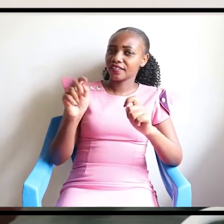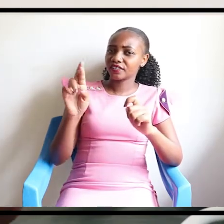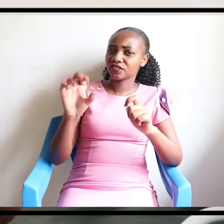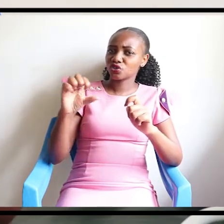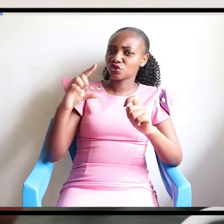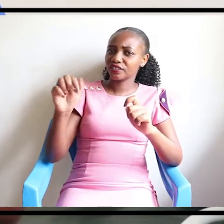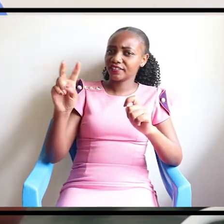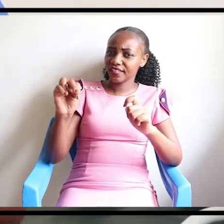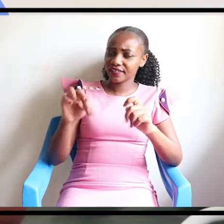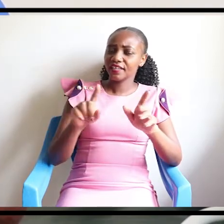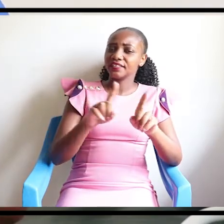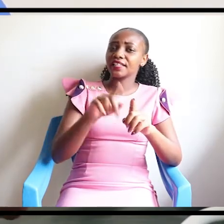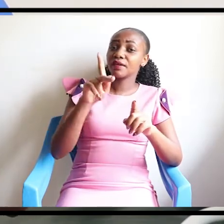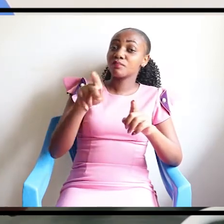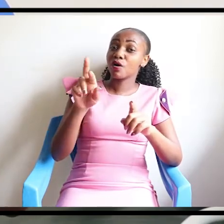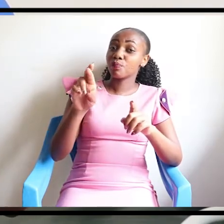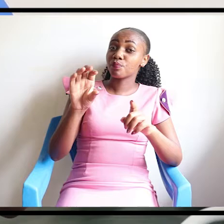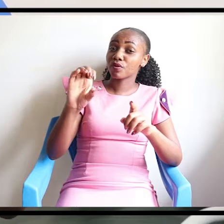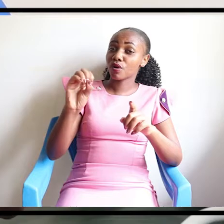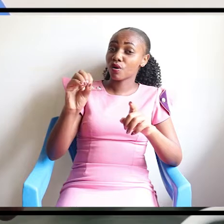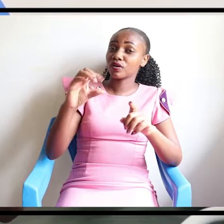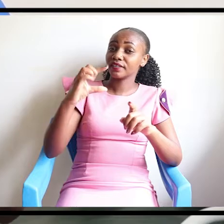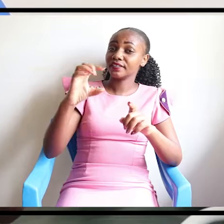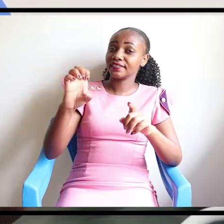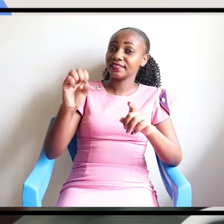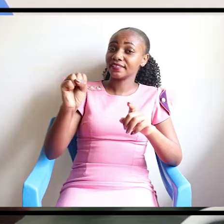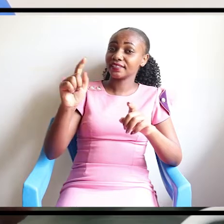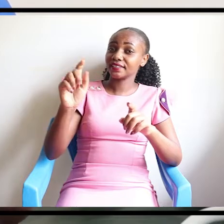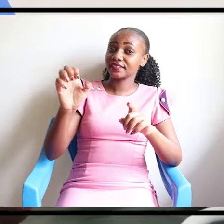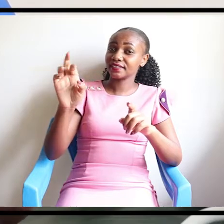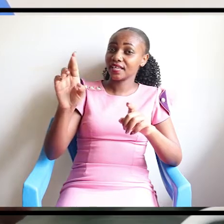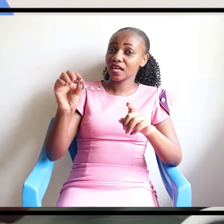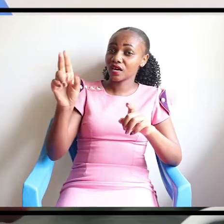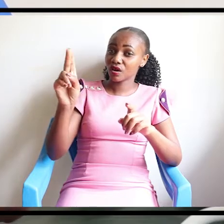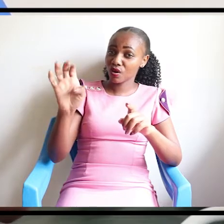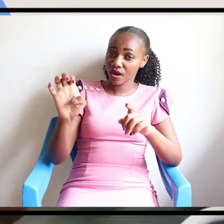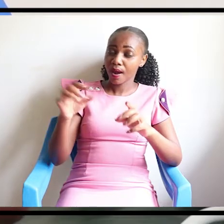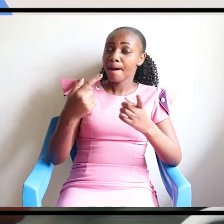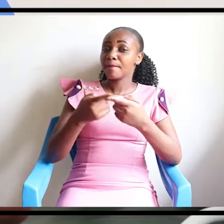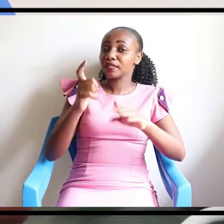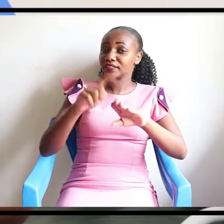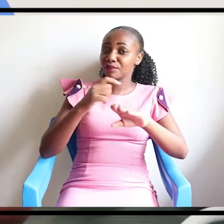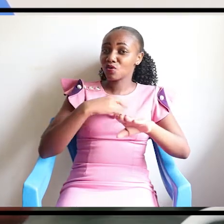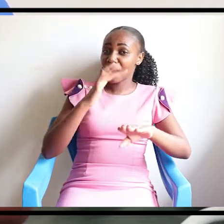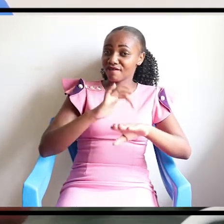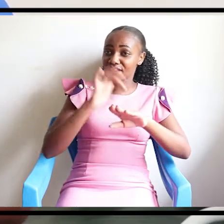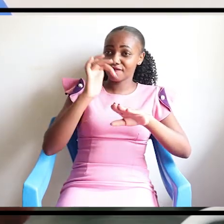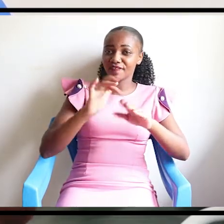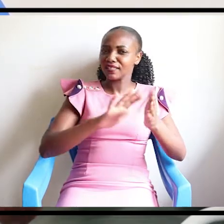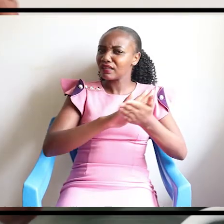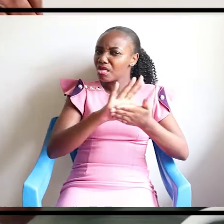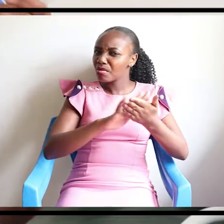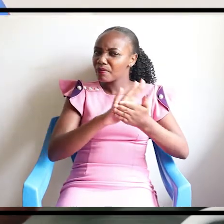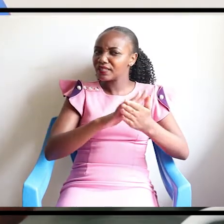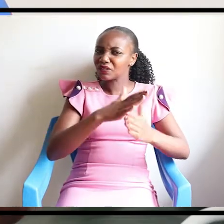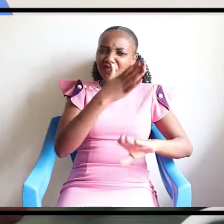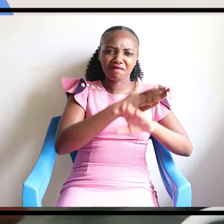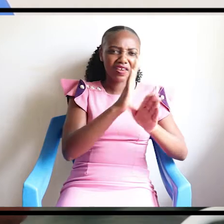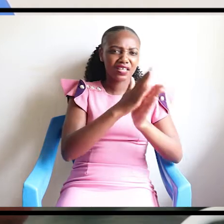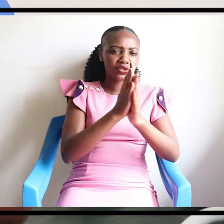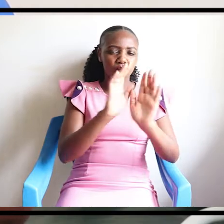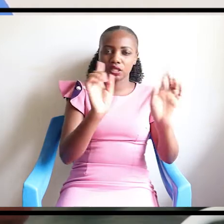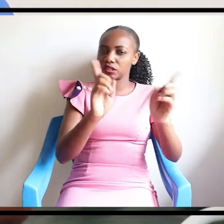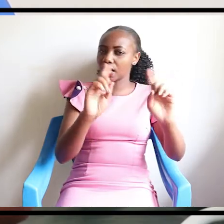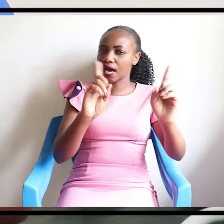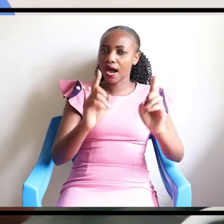progesterone. We'll talk about another day. But any side effect that you experience, don't base with the myths, don't listen information from